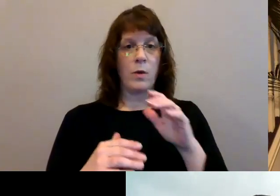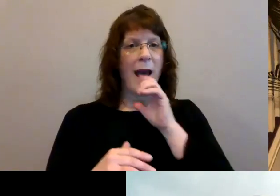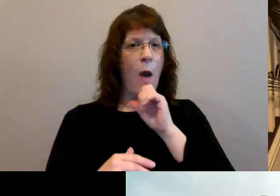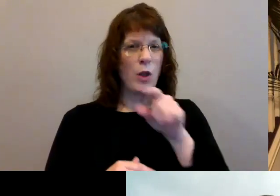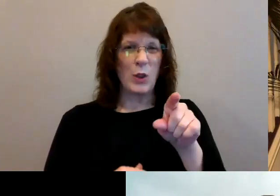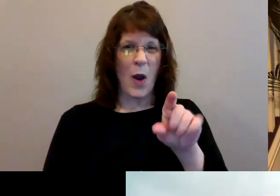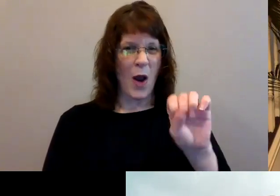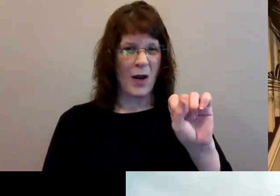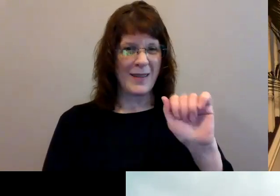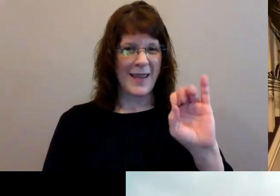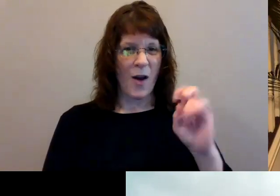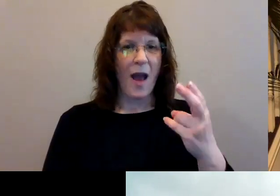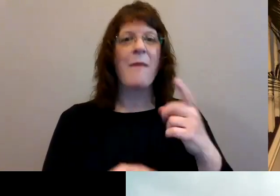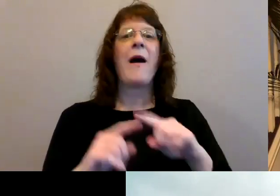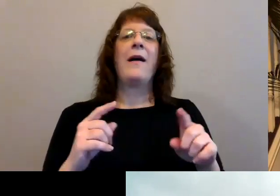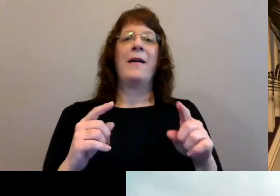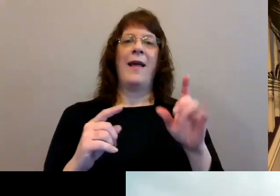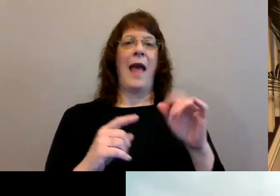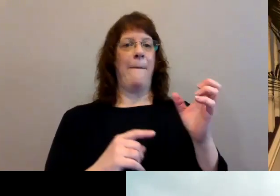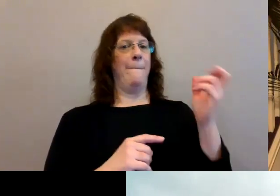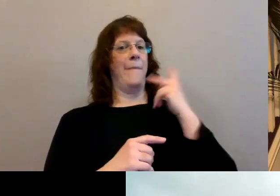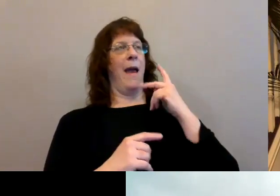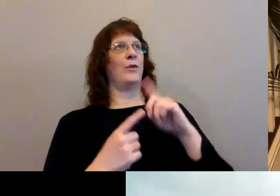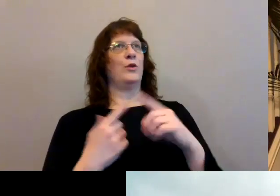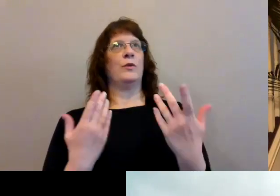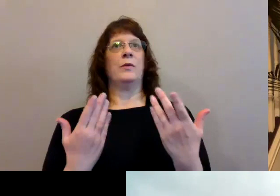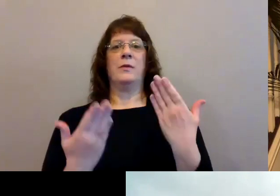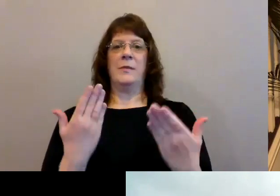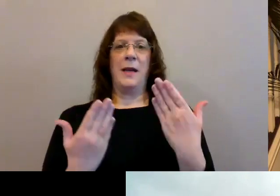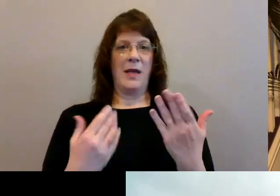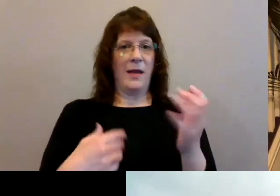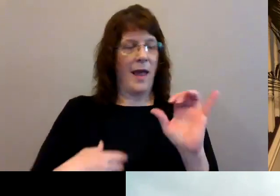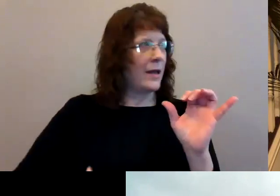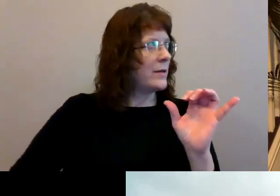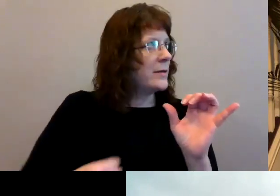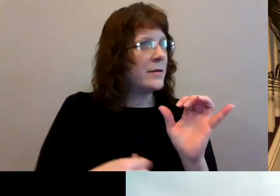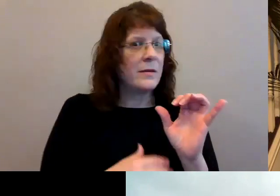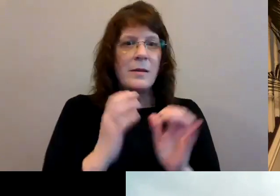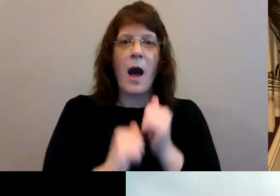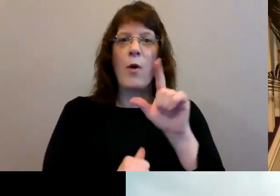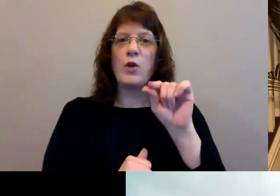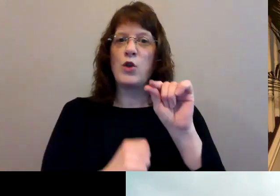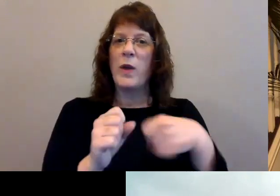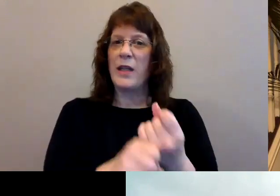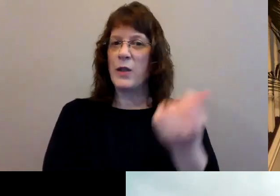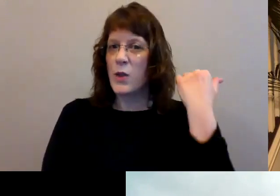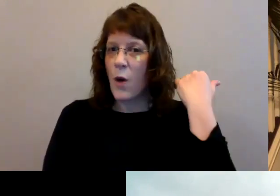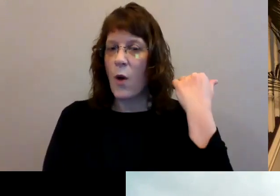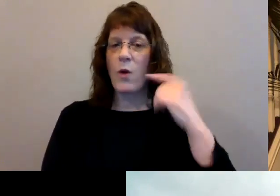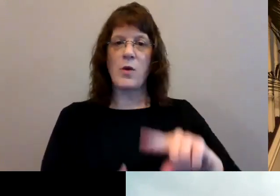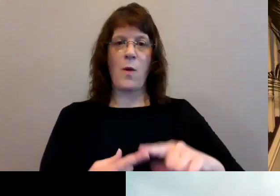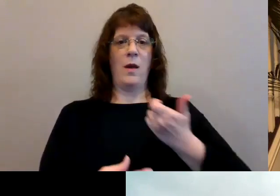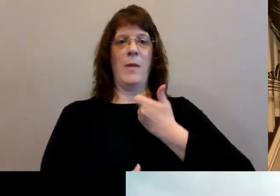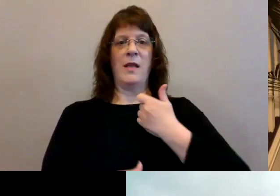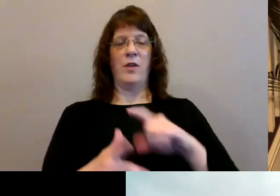but so basically that brings me back like maybe like almost 20 years ago. So when I was starting, like